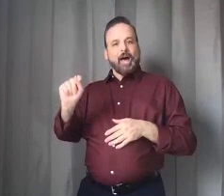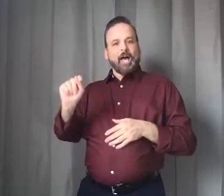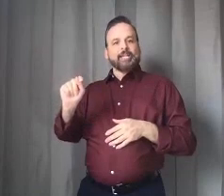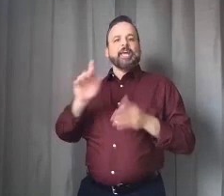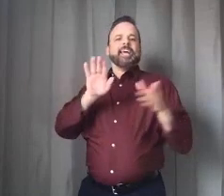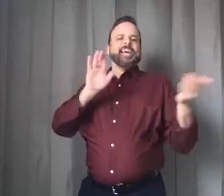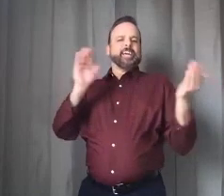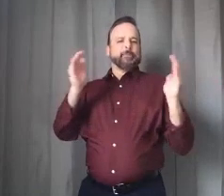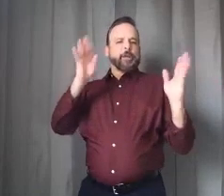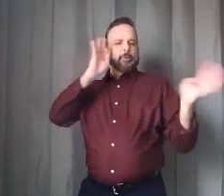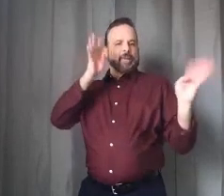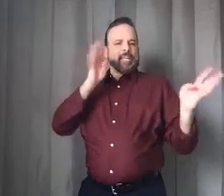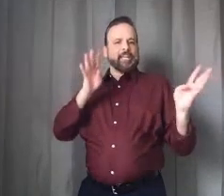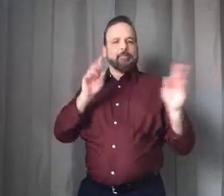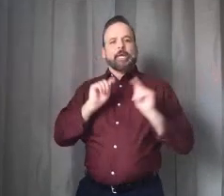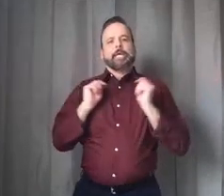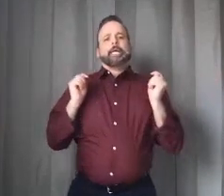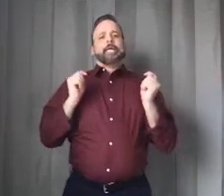So team plot. But